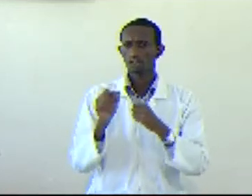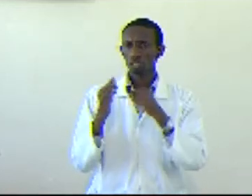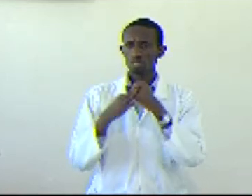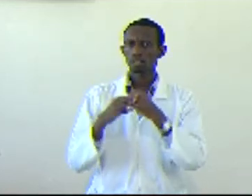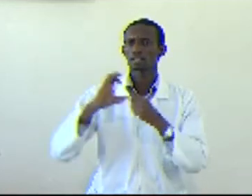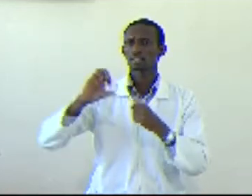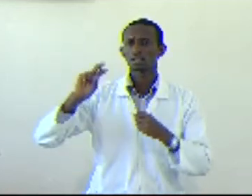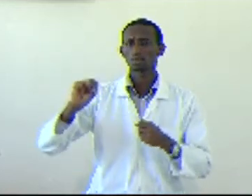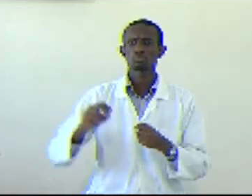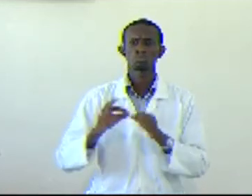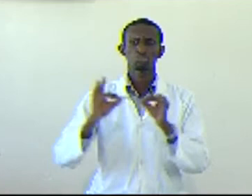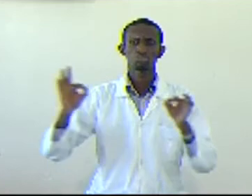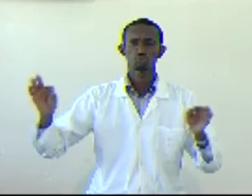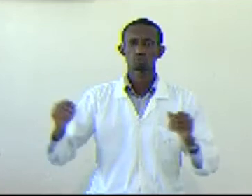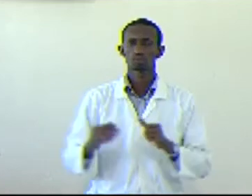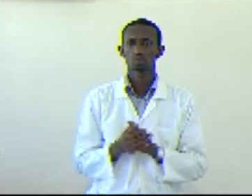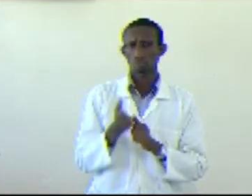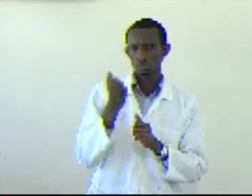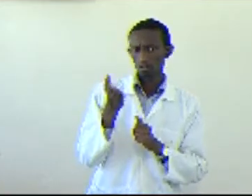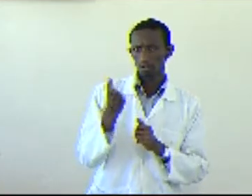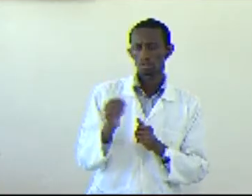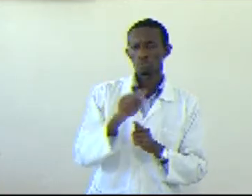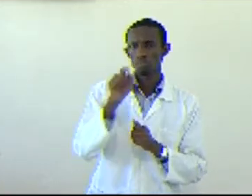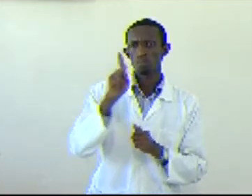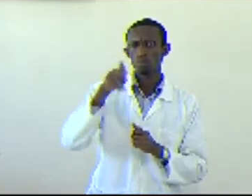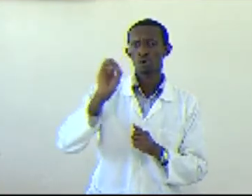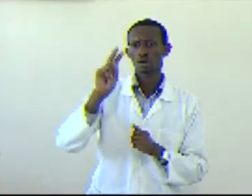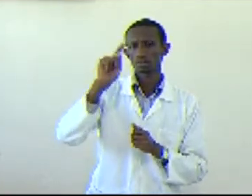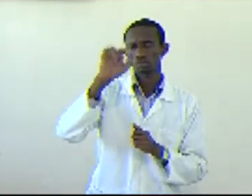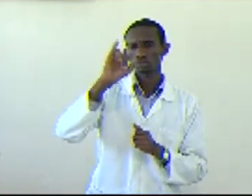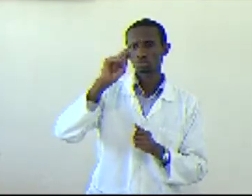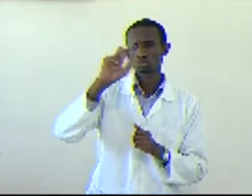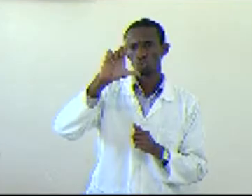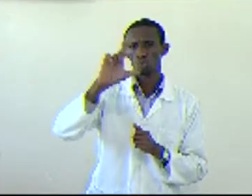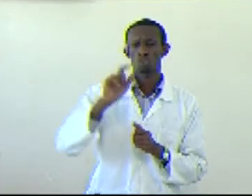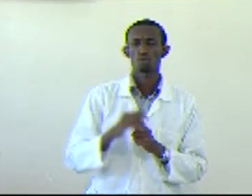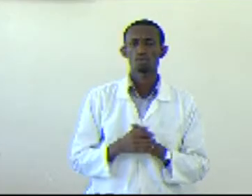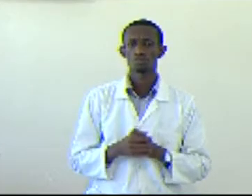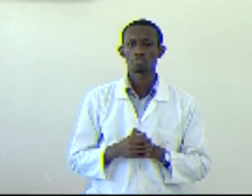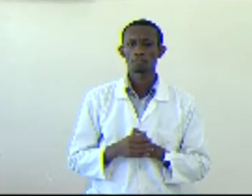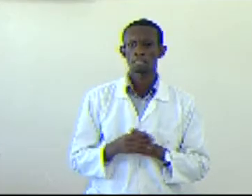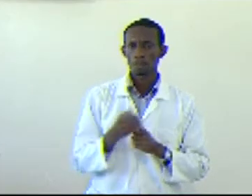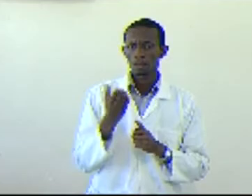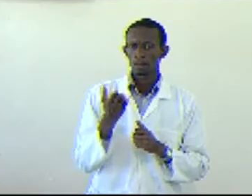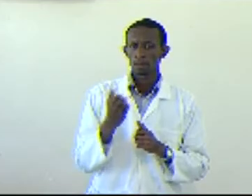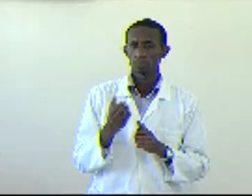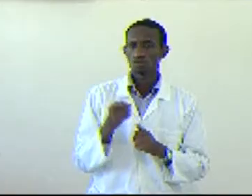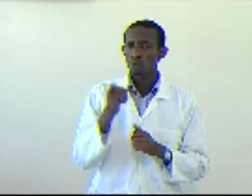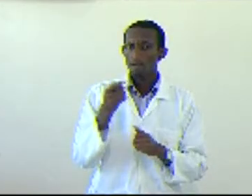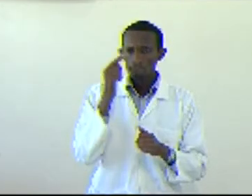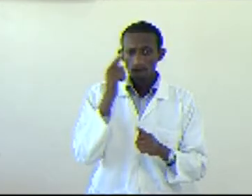similar diagram as what we have used it to demonstrate. It is the same. Here we have that. But try now to do